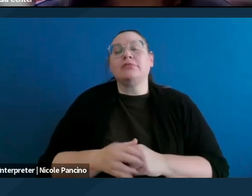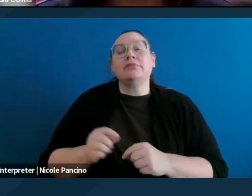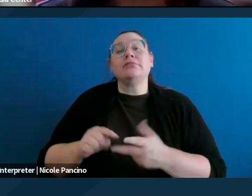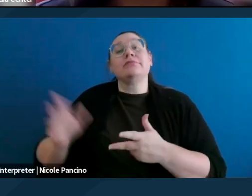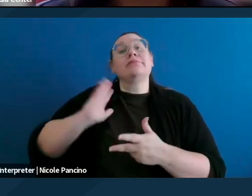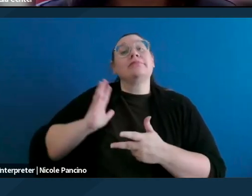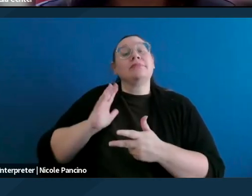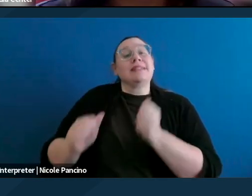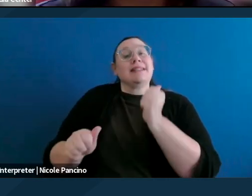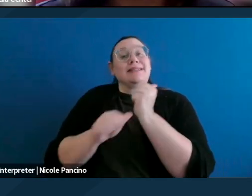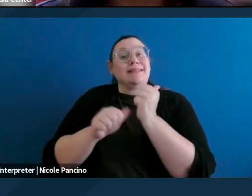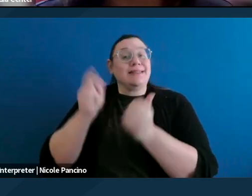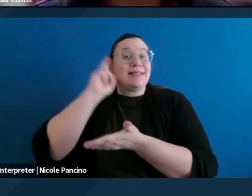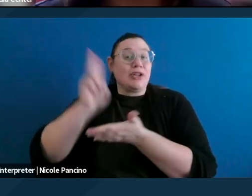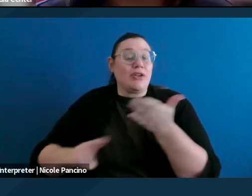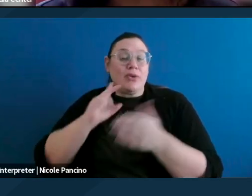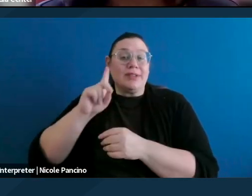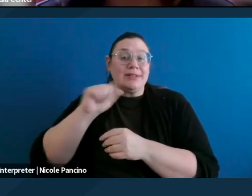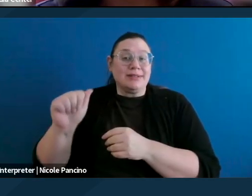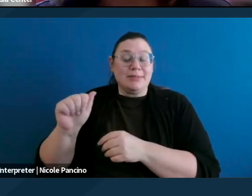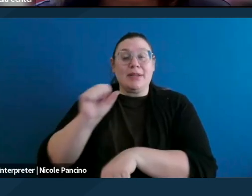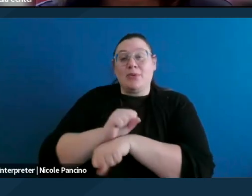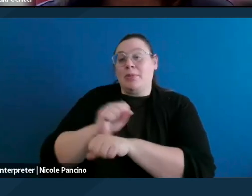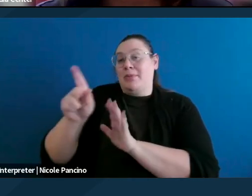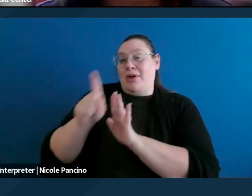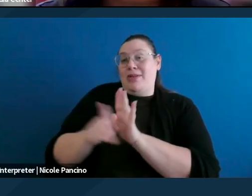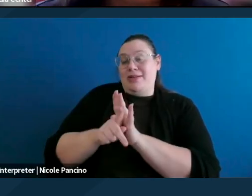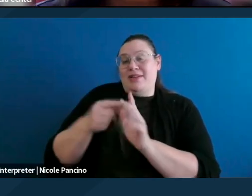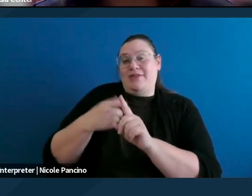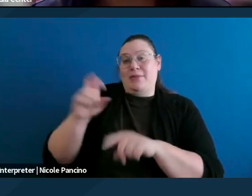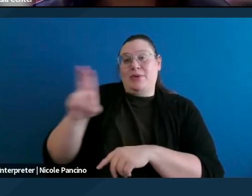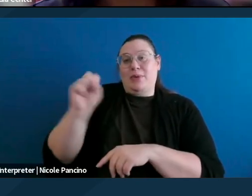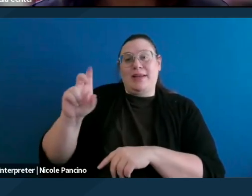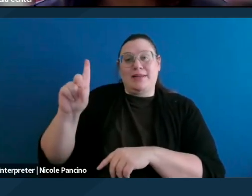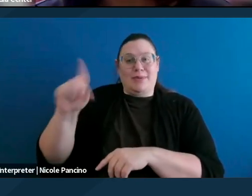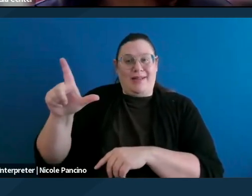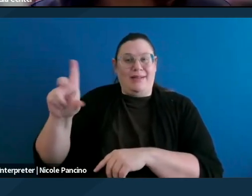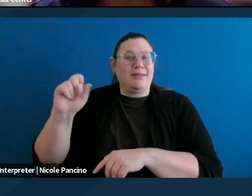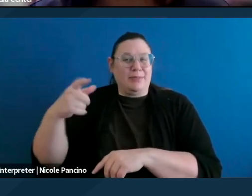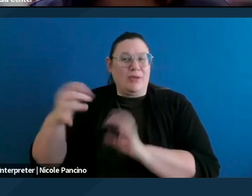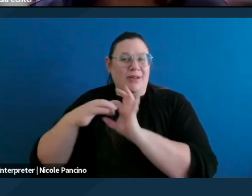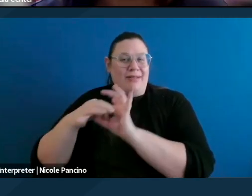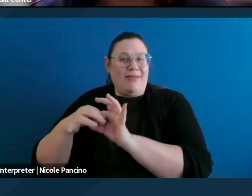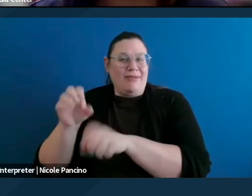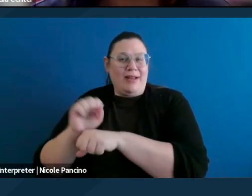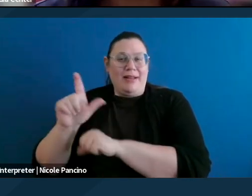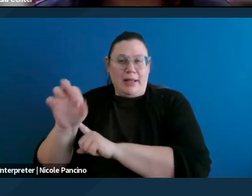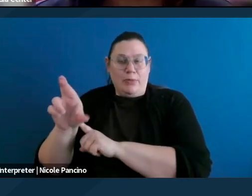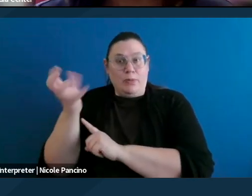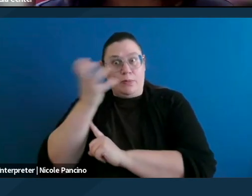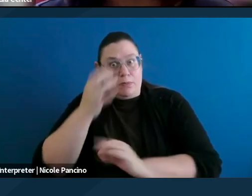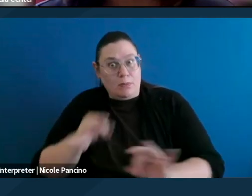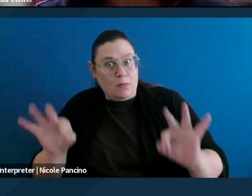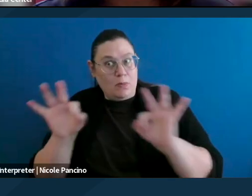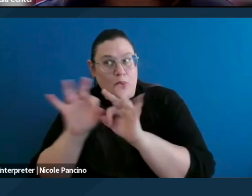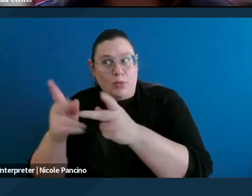Assistant Secretary for Disability Employment Policy at the U.S. Department of Labor, which is a very important position for our topic